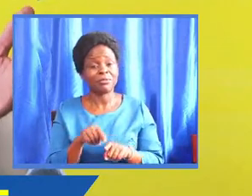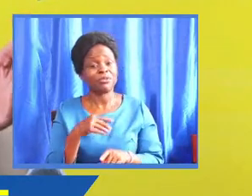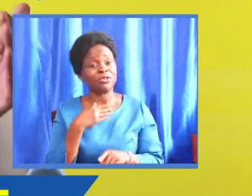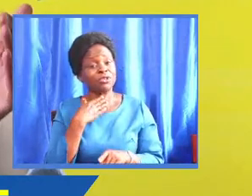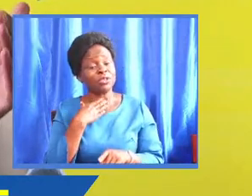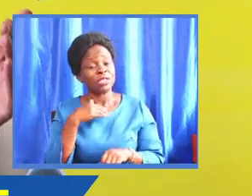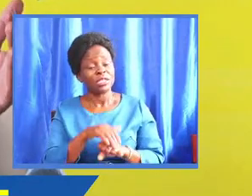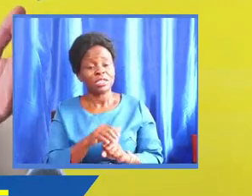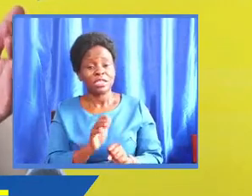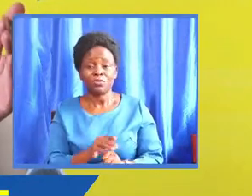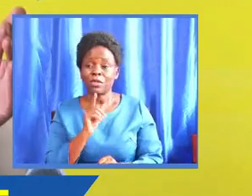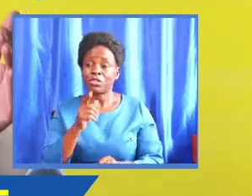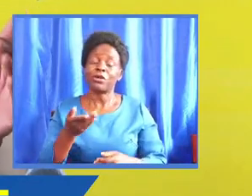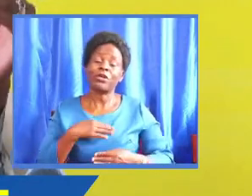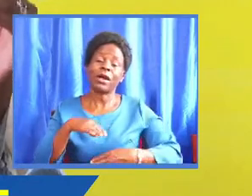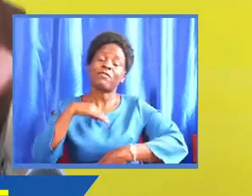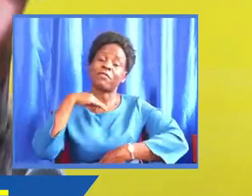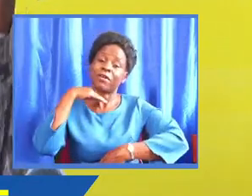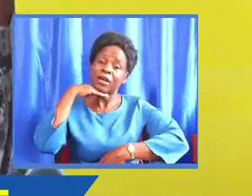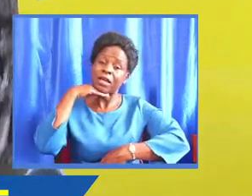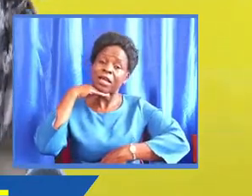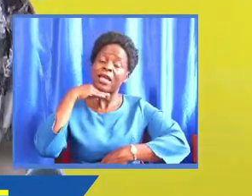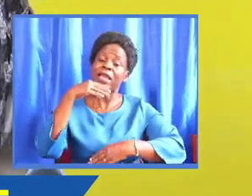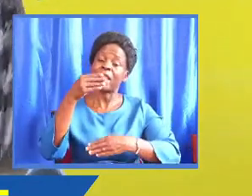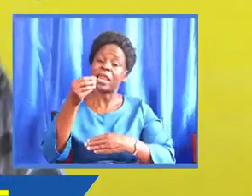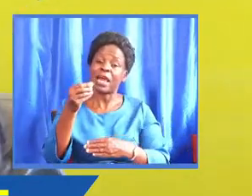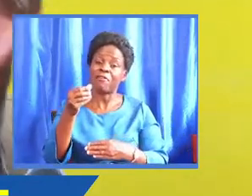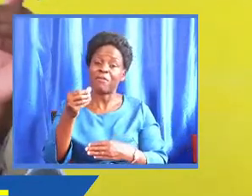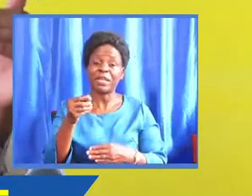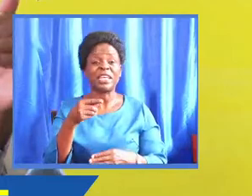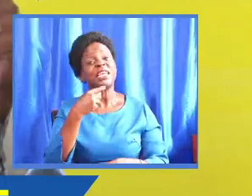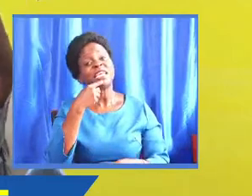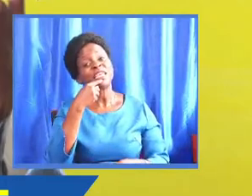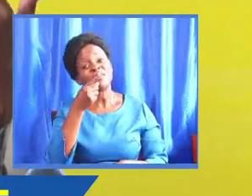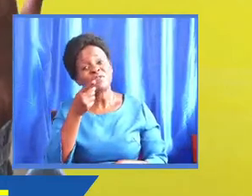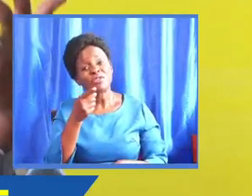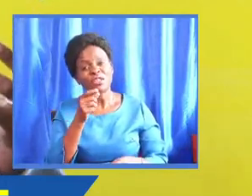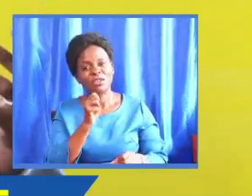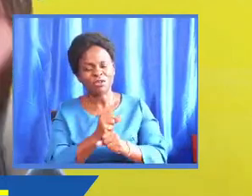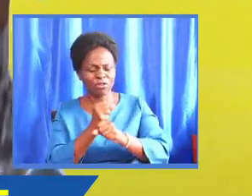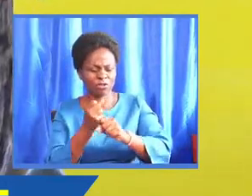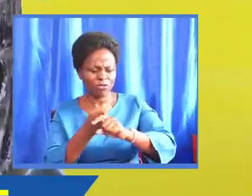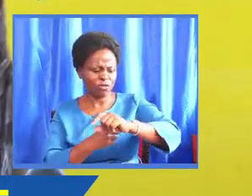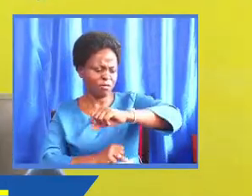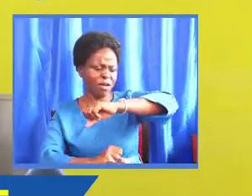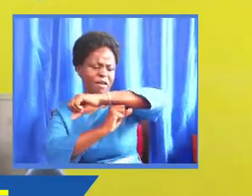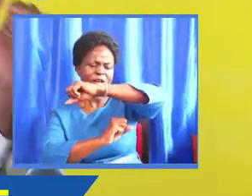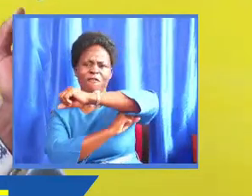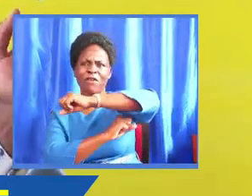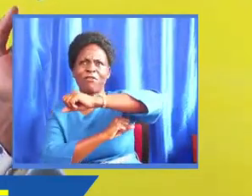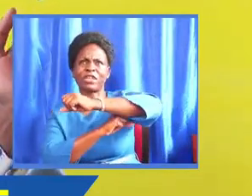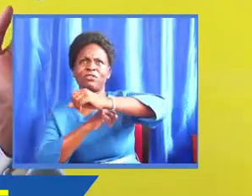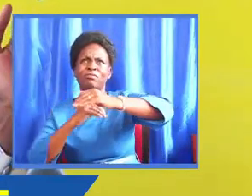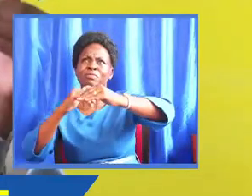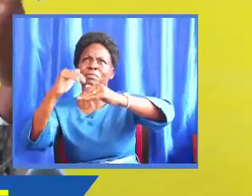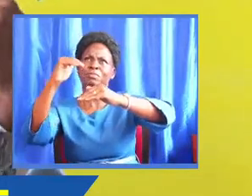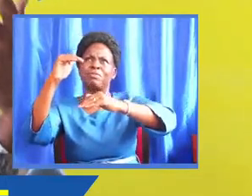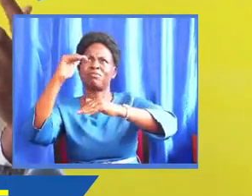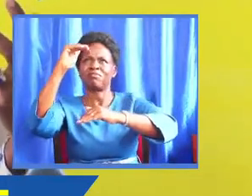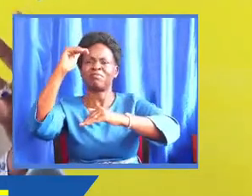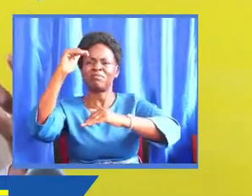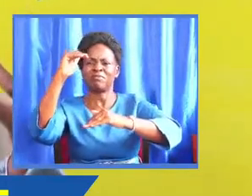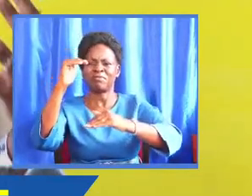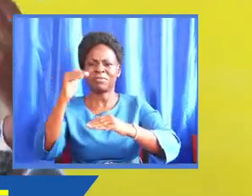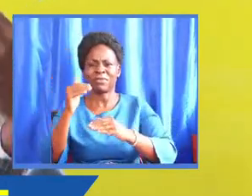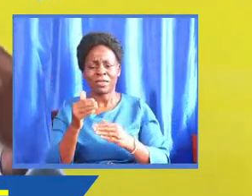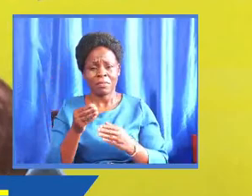make sure that you have enough money for the different milestones. If you say that you're going to do from foundation to wall plate and leave it at that because you want to use the money